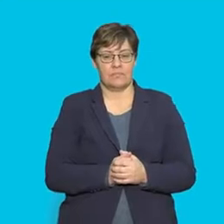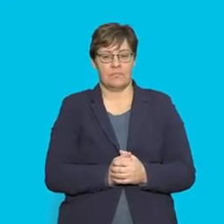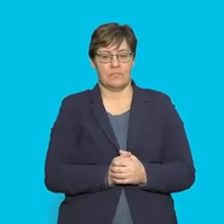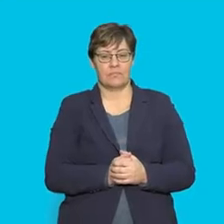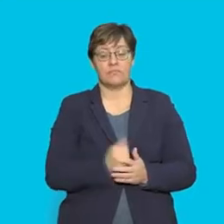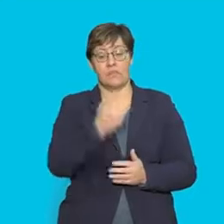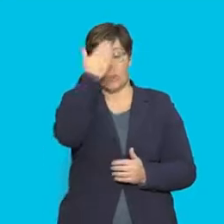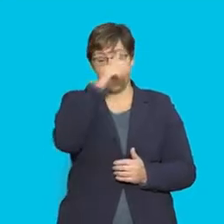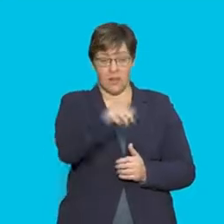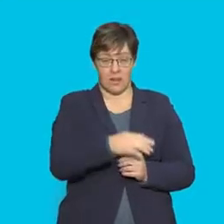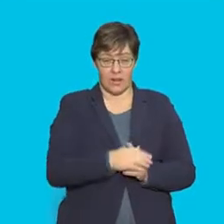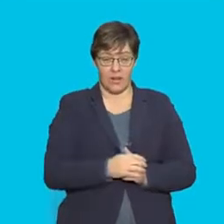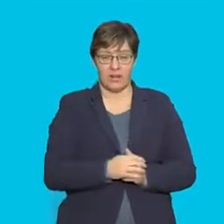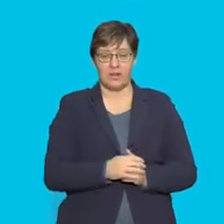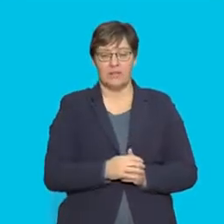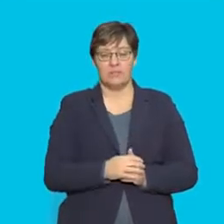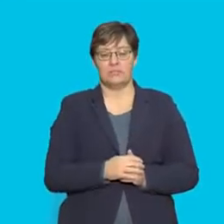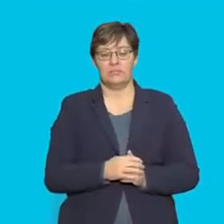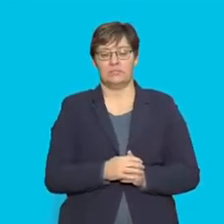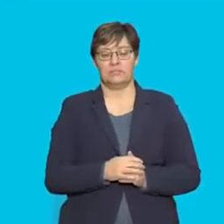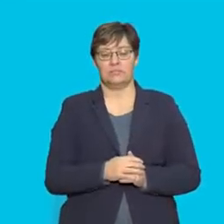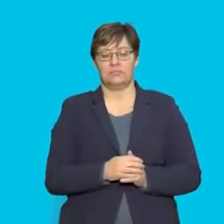So we know that